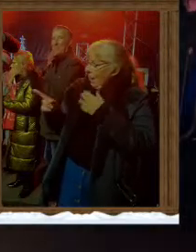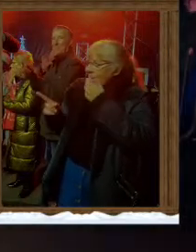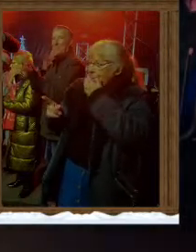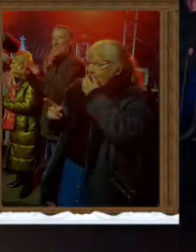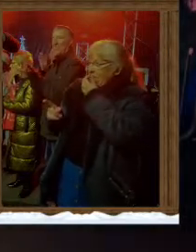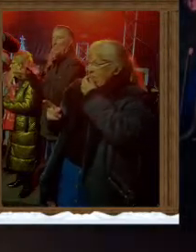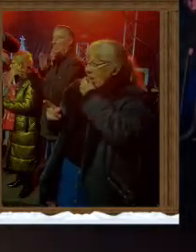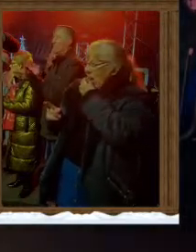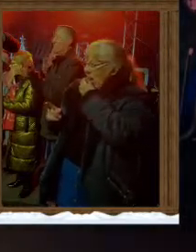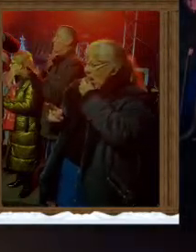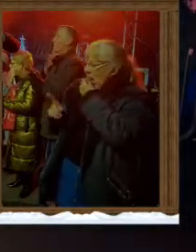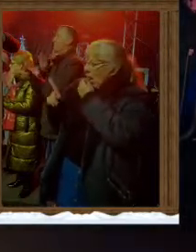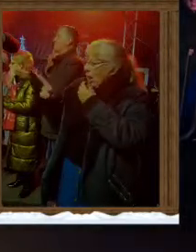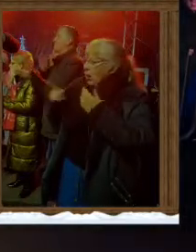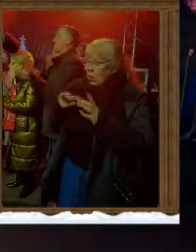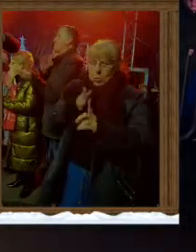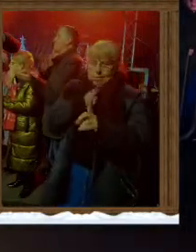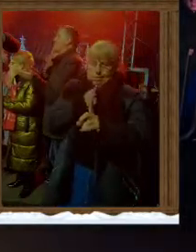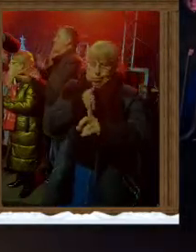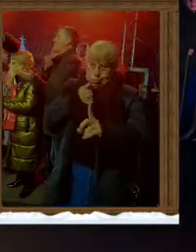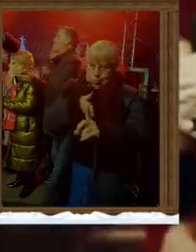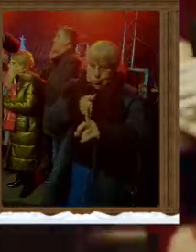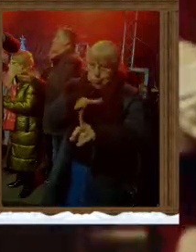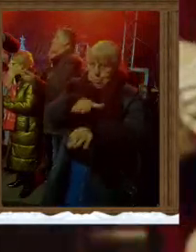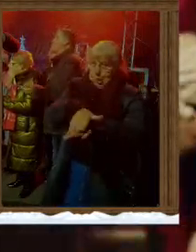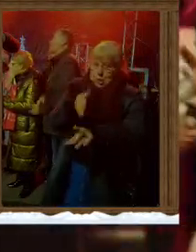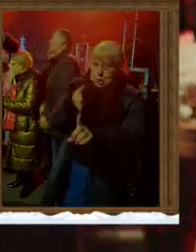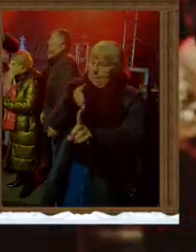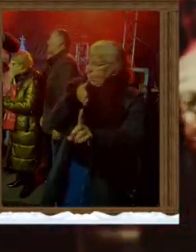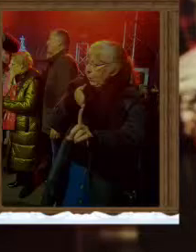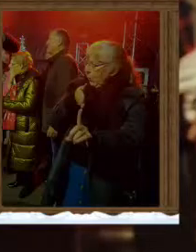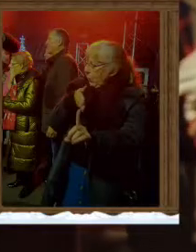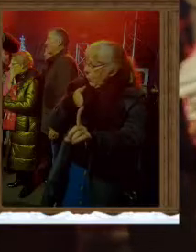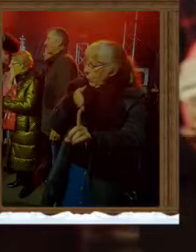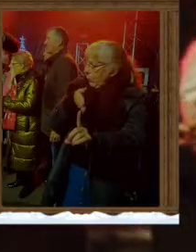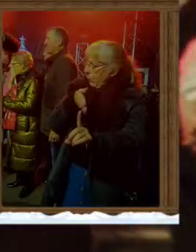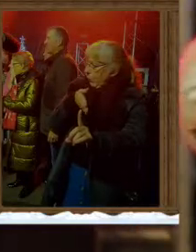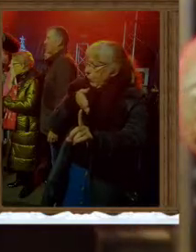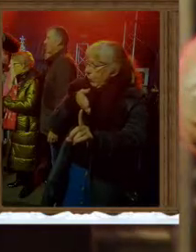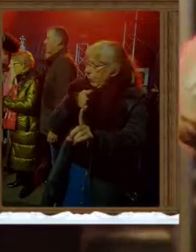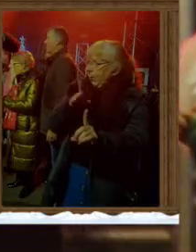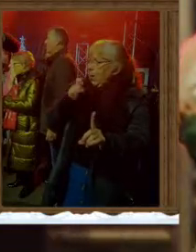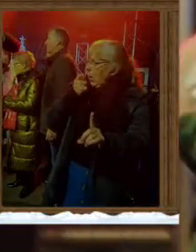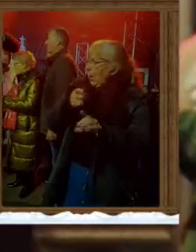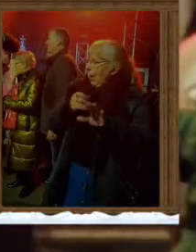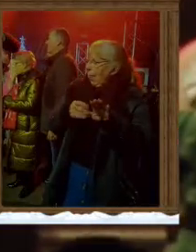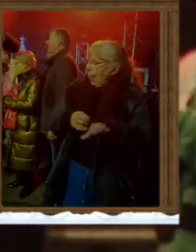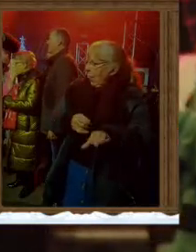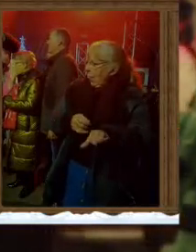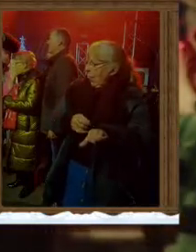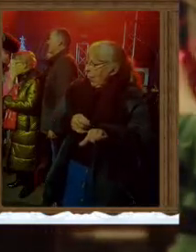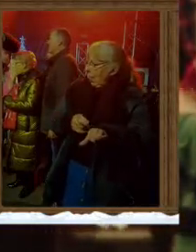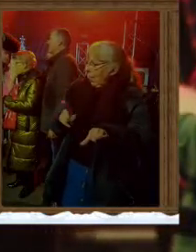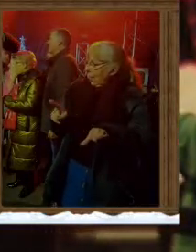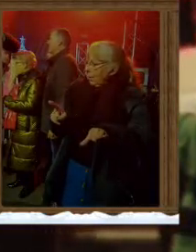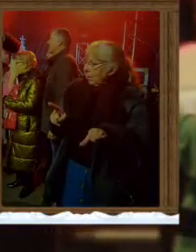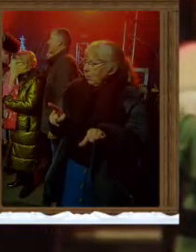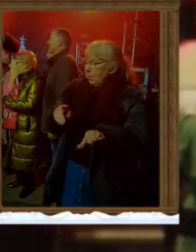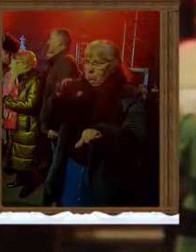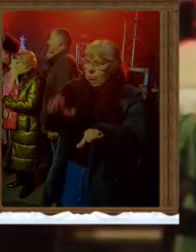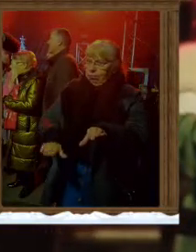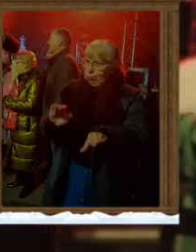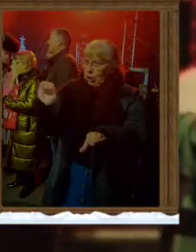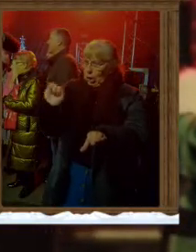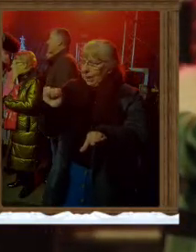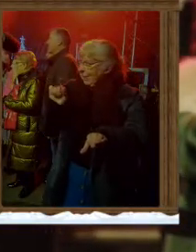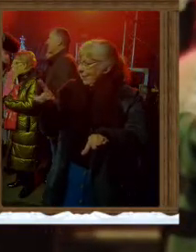So just you stand straight behind the plunger here. Just come over a little bit towards me. You're going to put your hands on that, okay? So you stay... Not yet, okay?